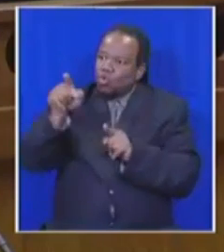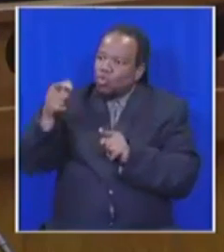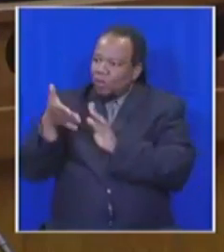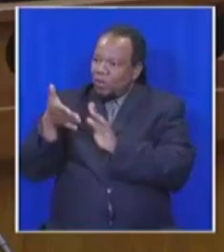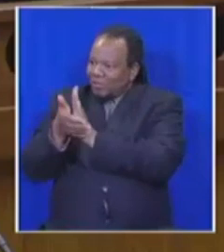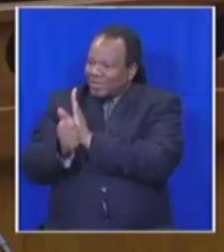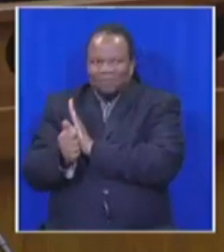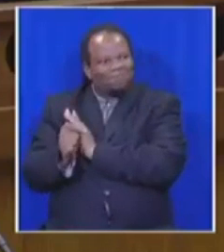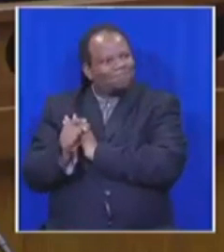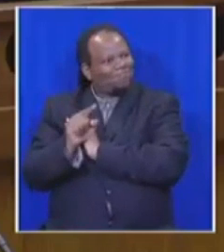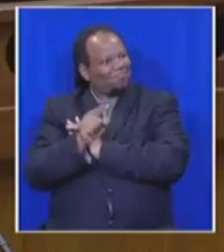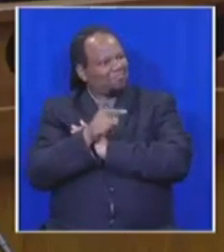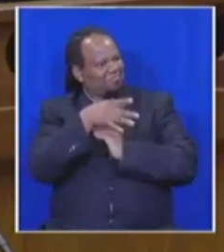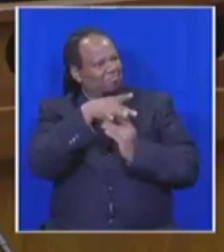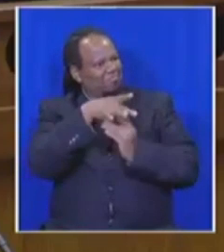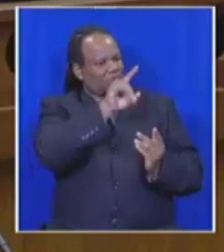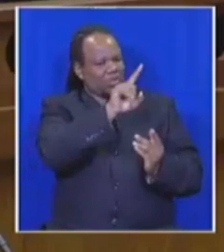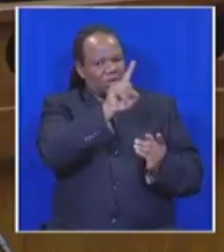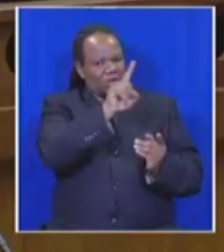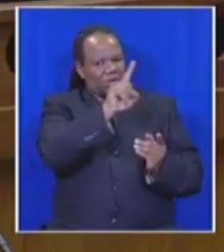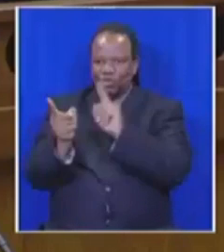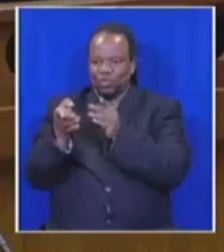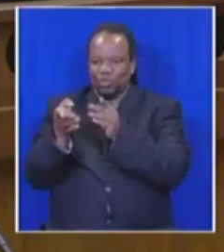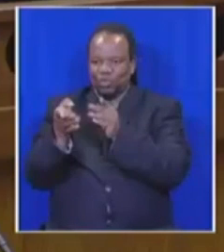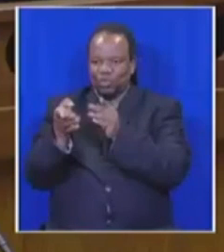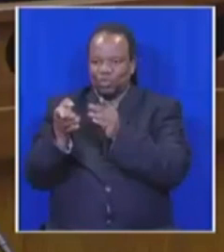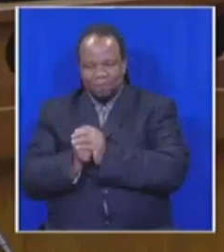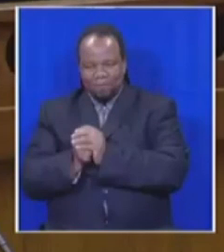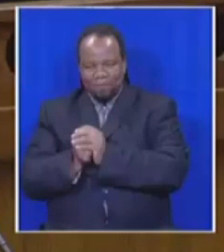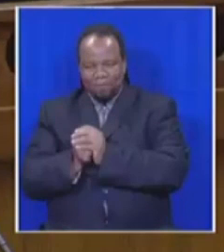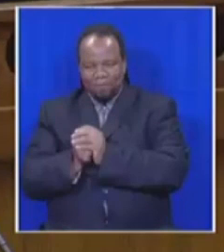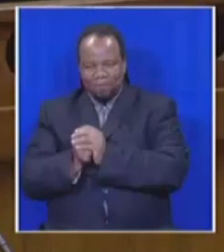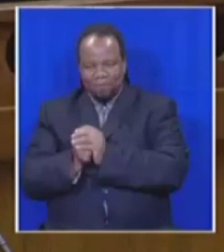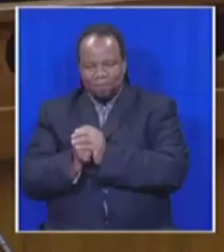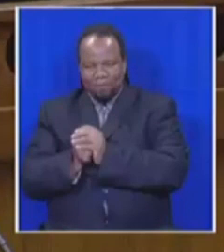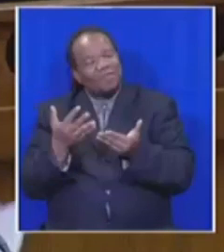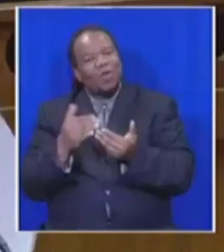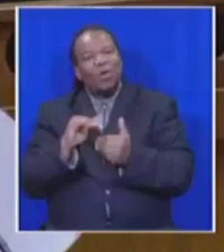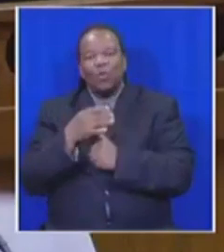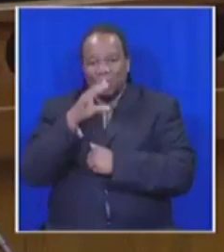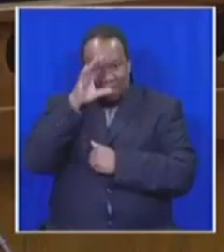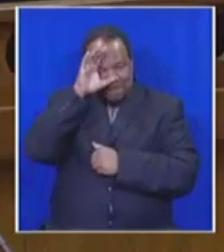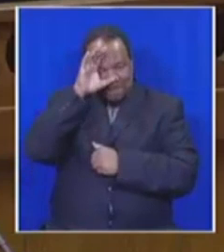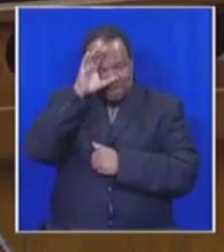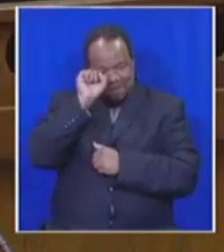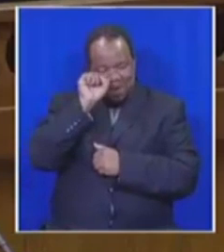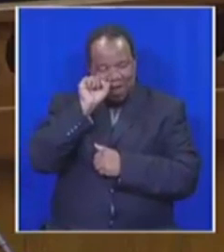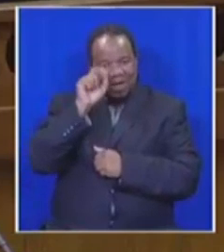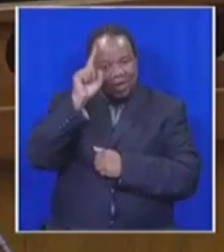path. And in fact, it is indeed fitting to evoke the memory of Utatu Nelson Mandela, who once